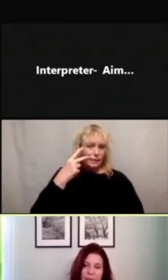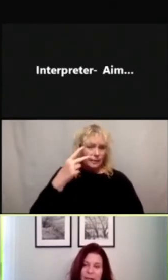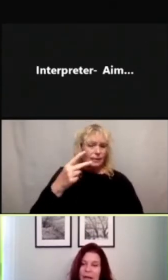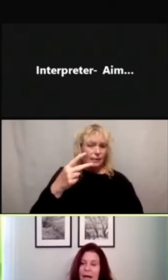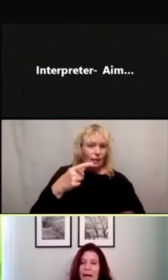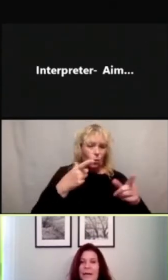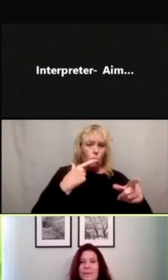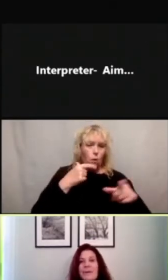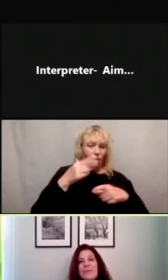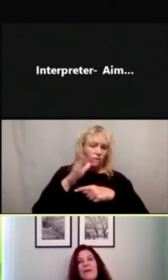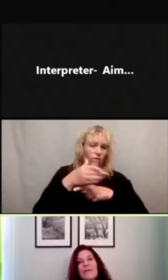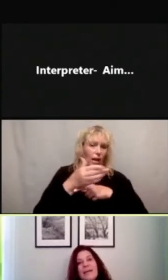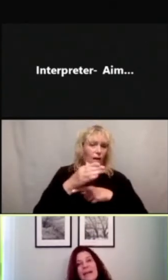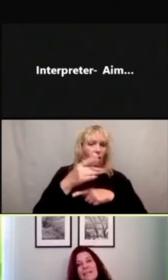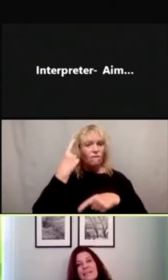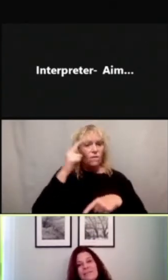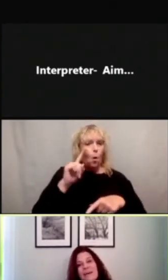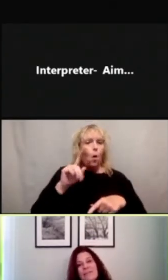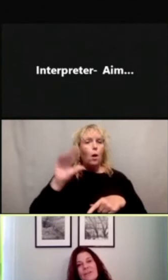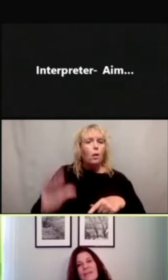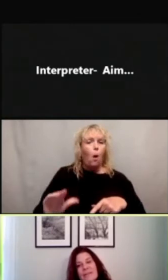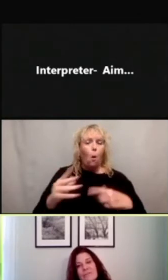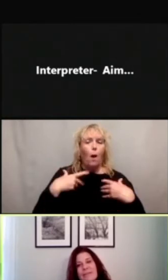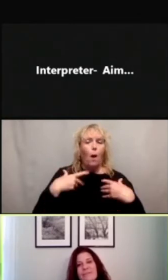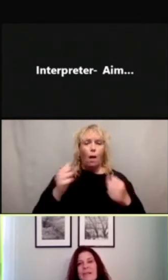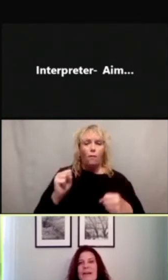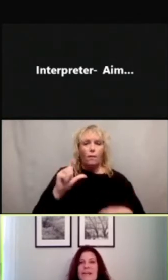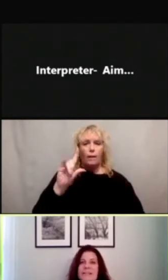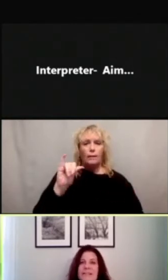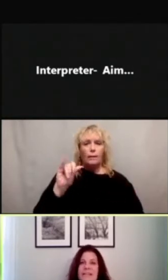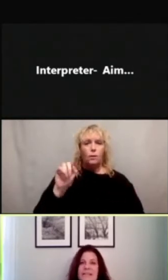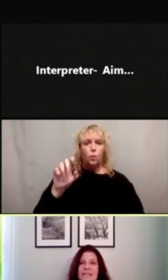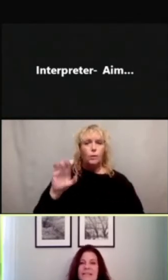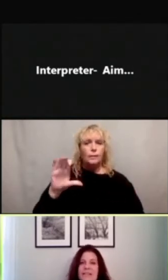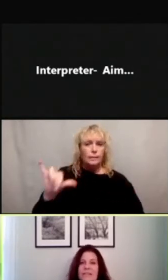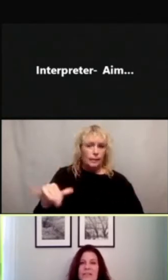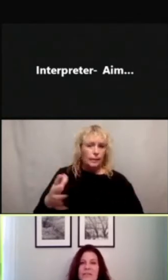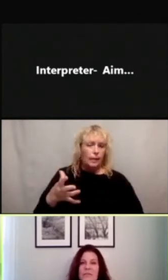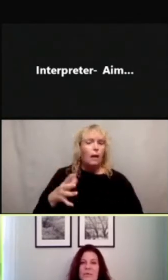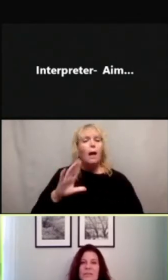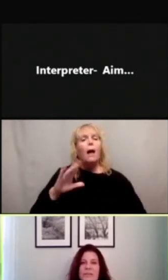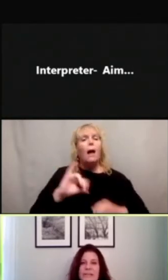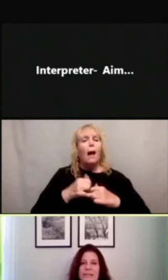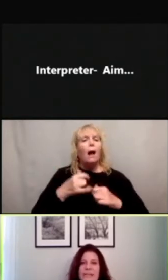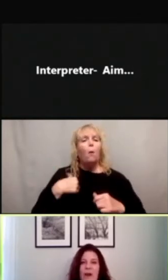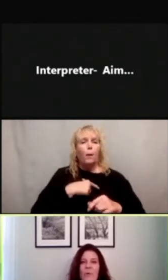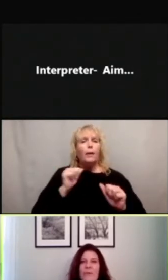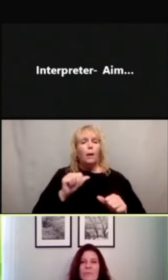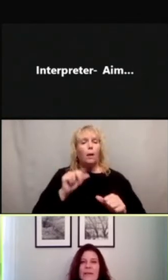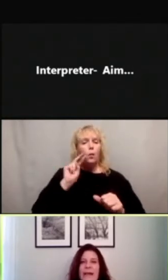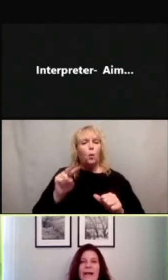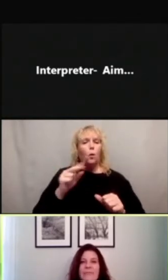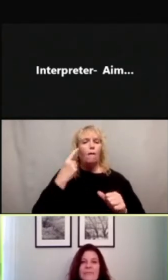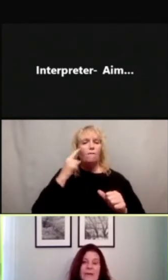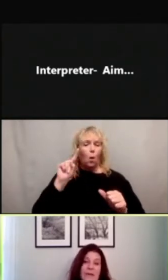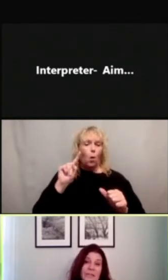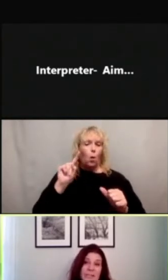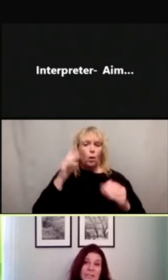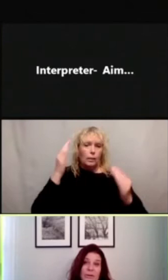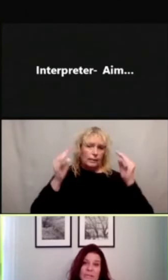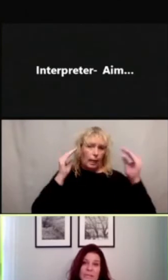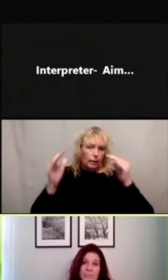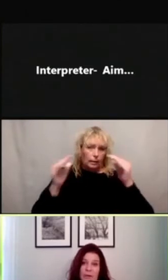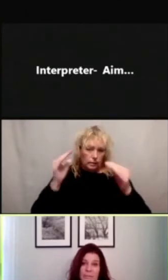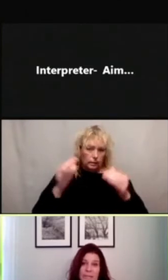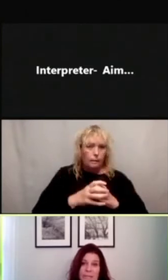literacy before, but the way we kind of look at these red flags in the adult literacy world is when we have